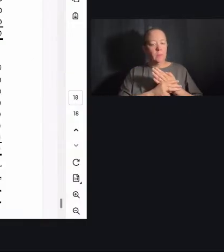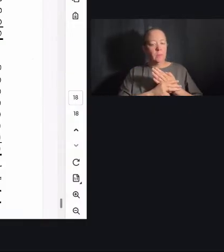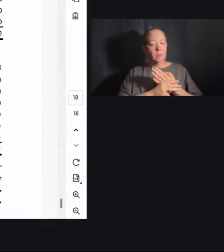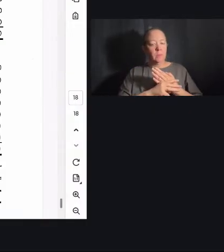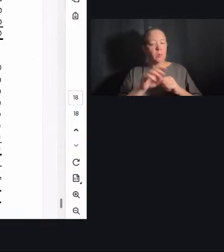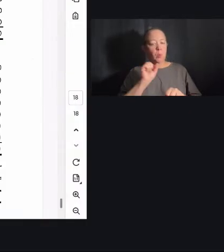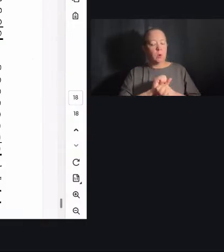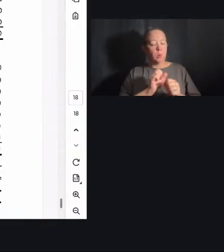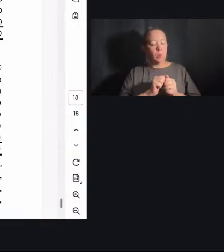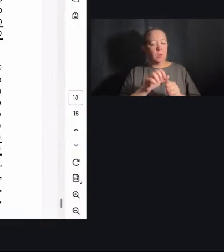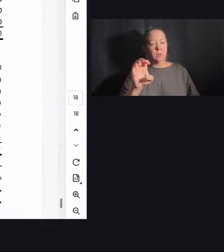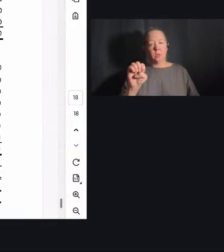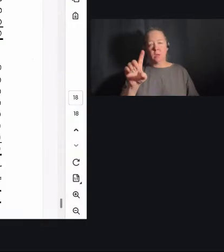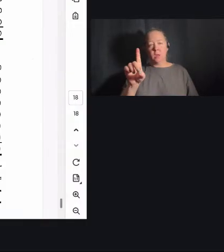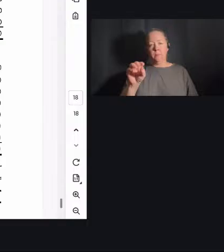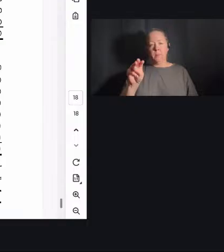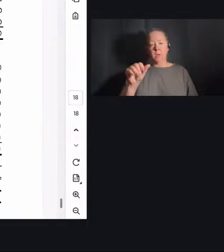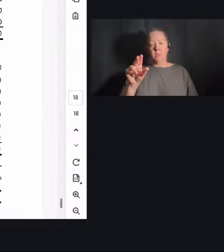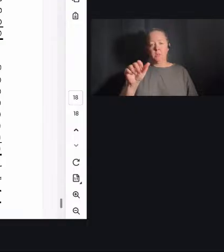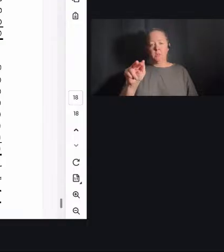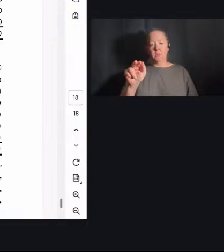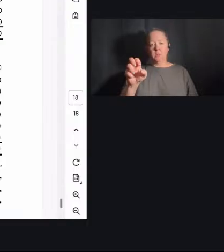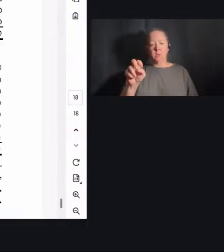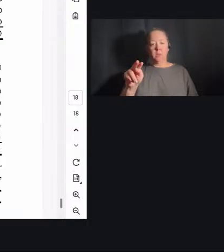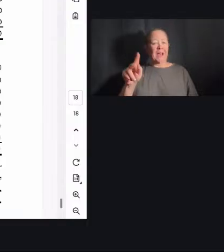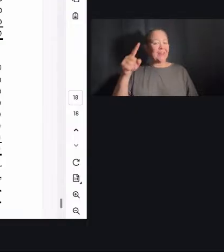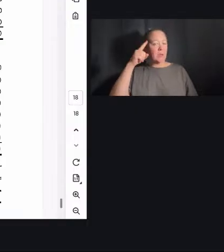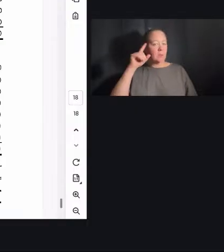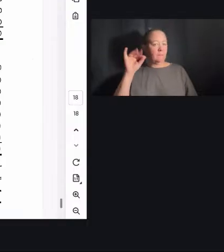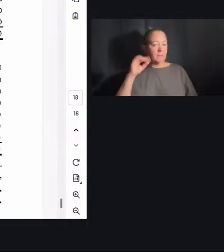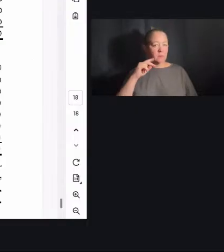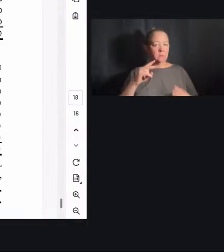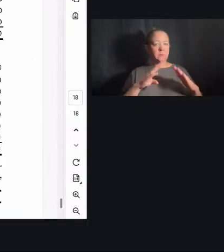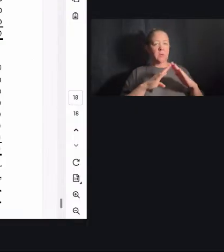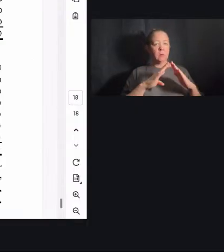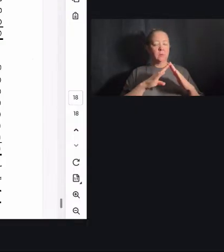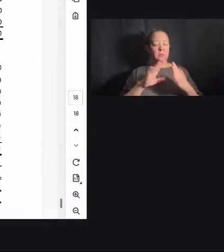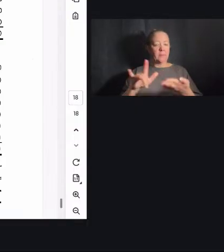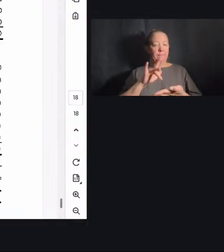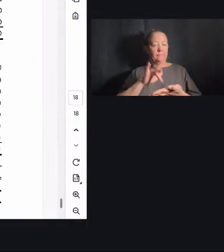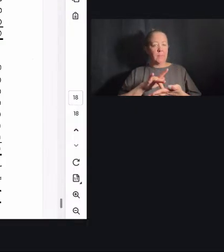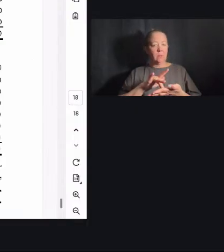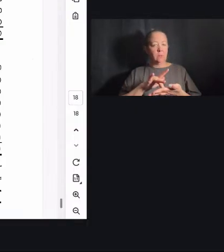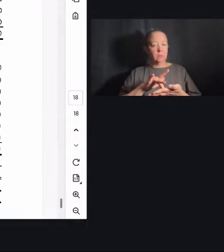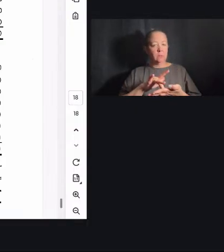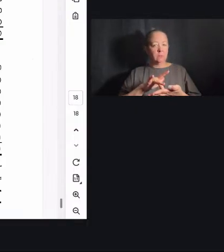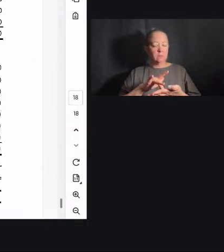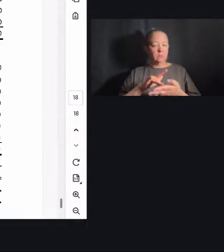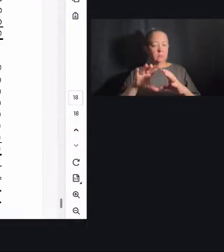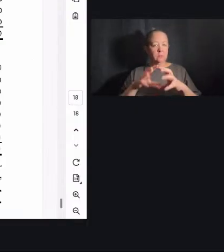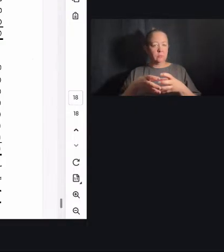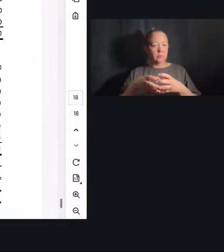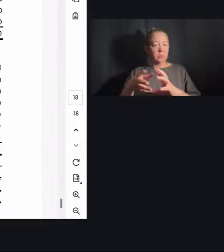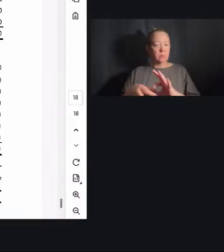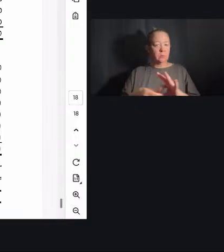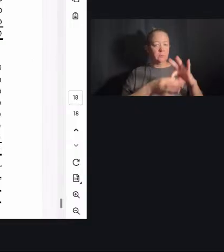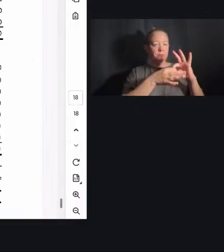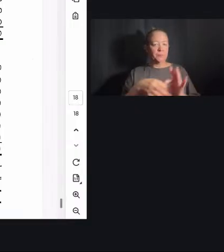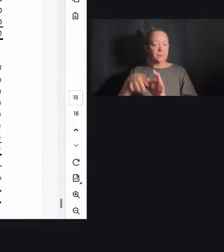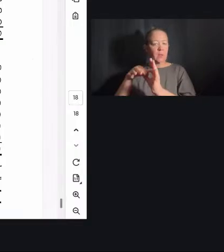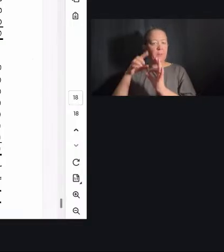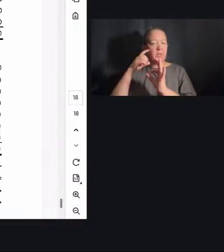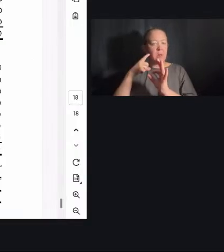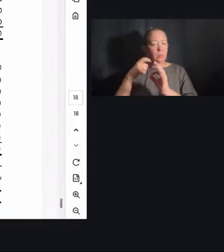If the town serves as the mediator, I think that helps if there's any way, because that would give us the reduced cost as like a group doing it.